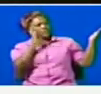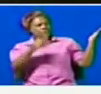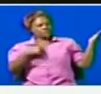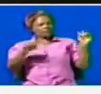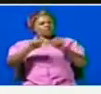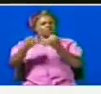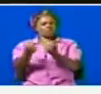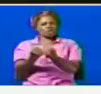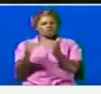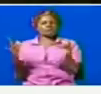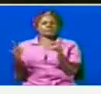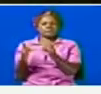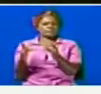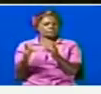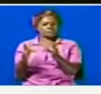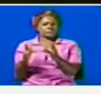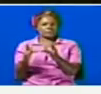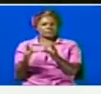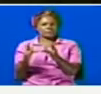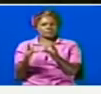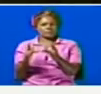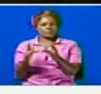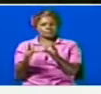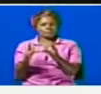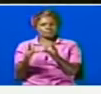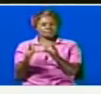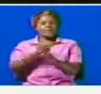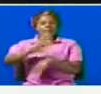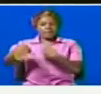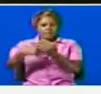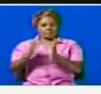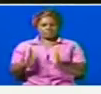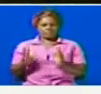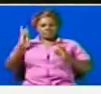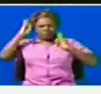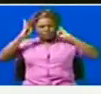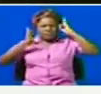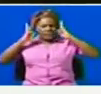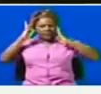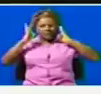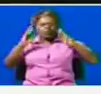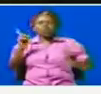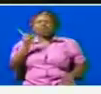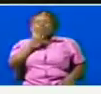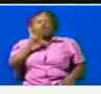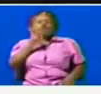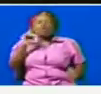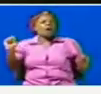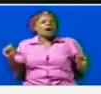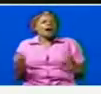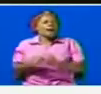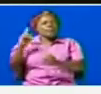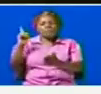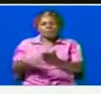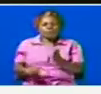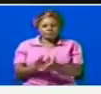on social media from across the country, various stakeholders, everybody was really worried on what tomorrow exactly would look